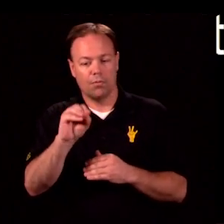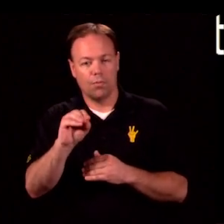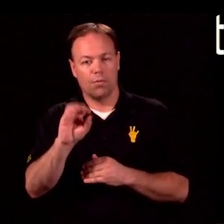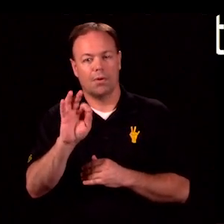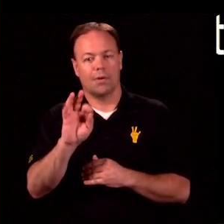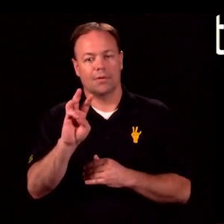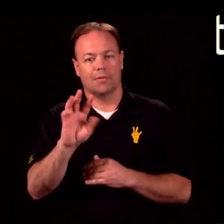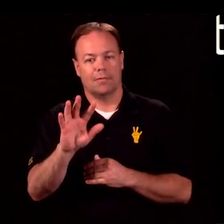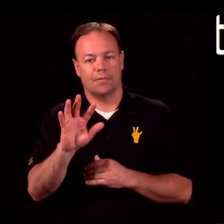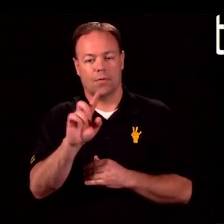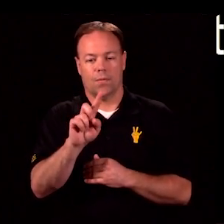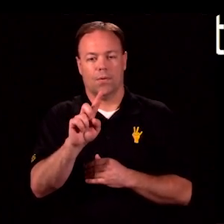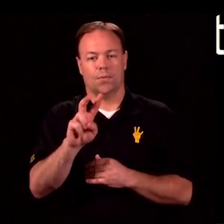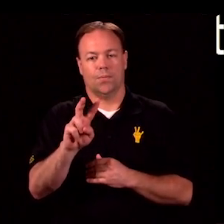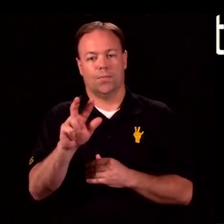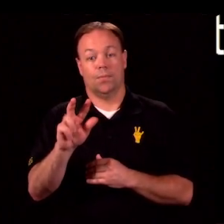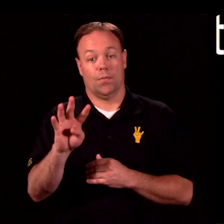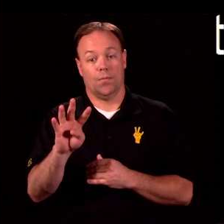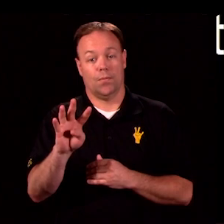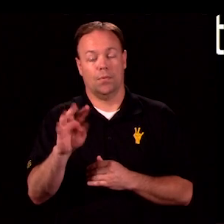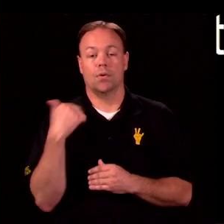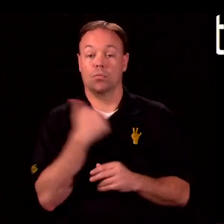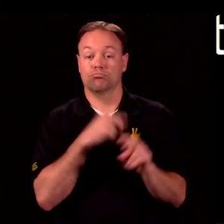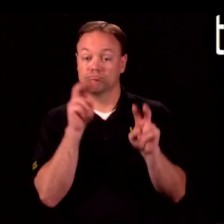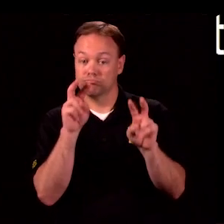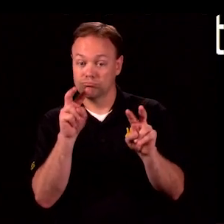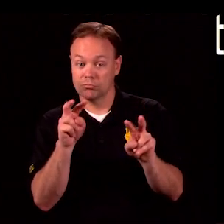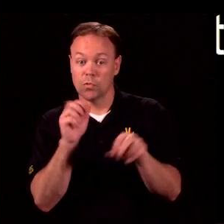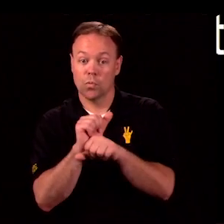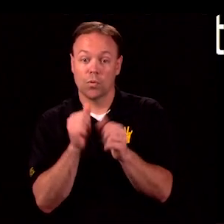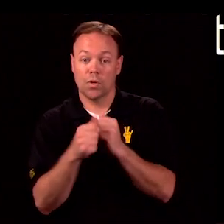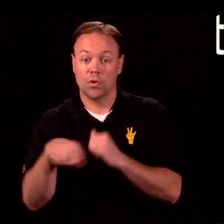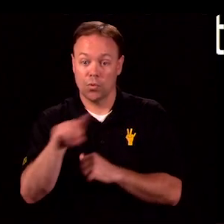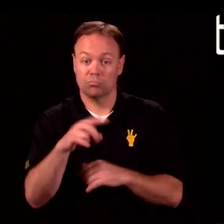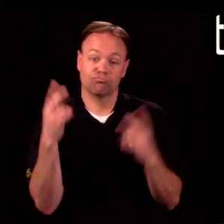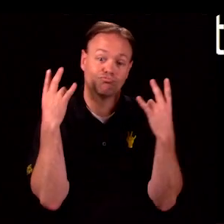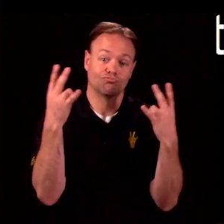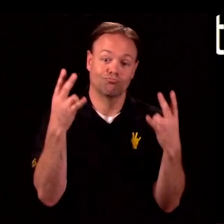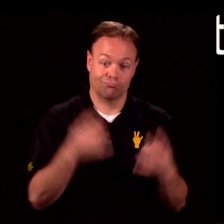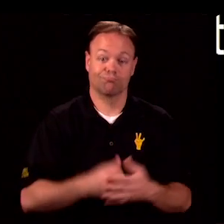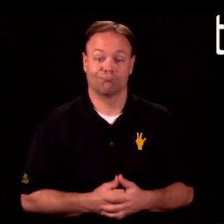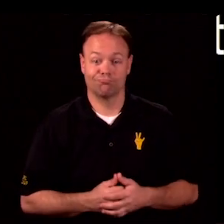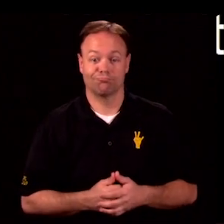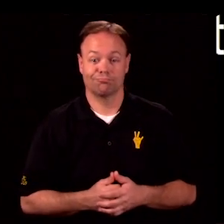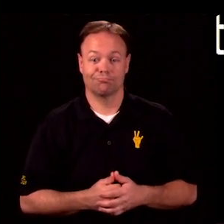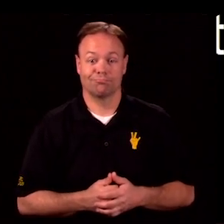480-965-1234. We look forward to working with you. Go Devils!